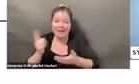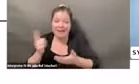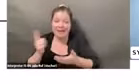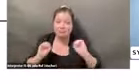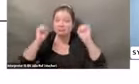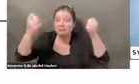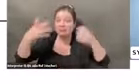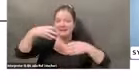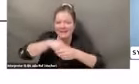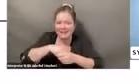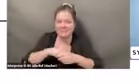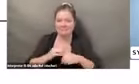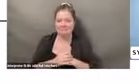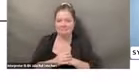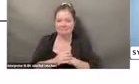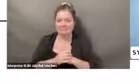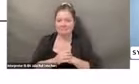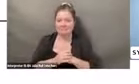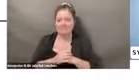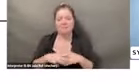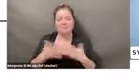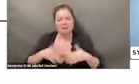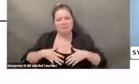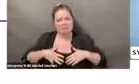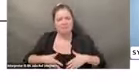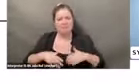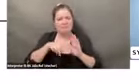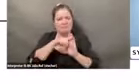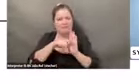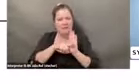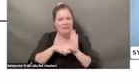to ensure accessibility in communication.